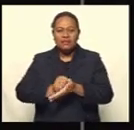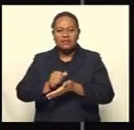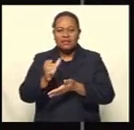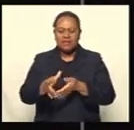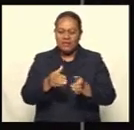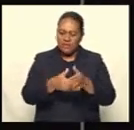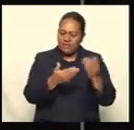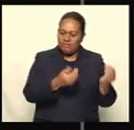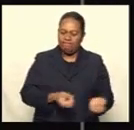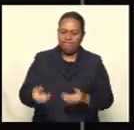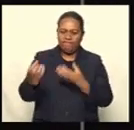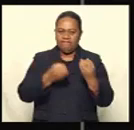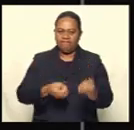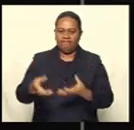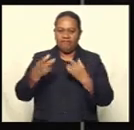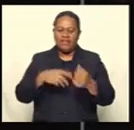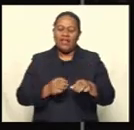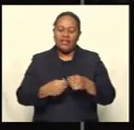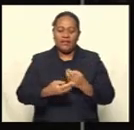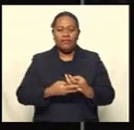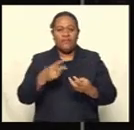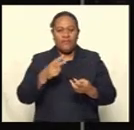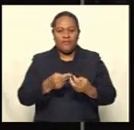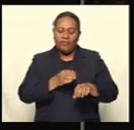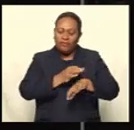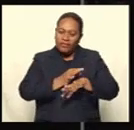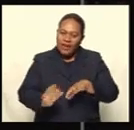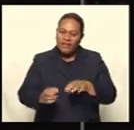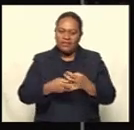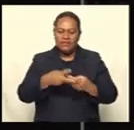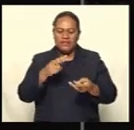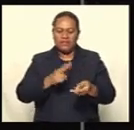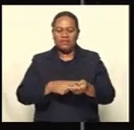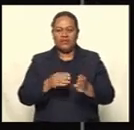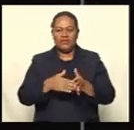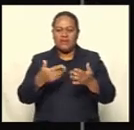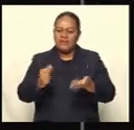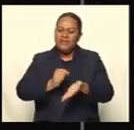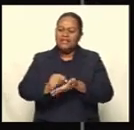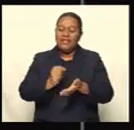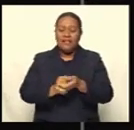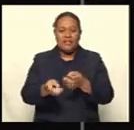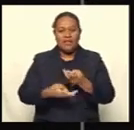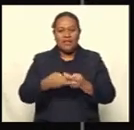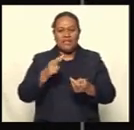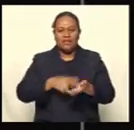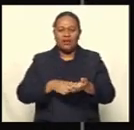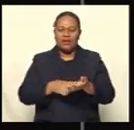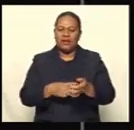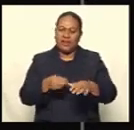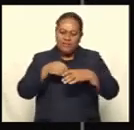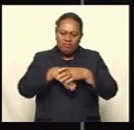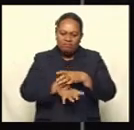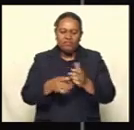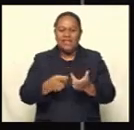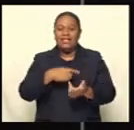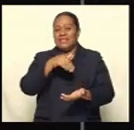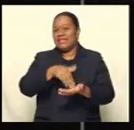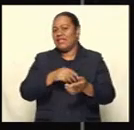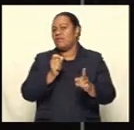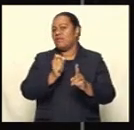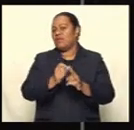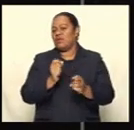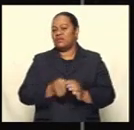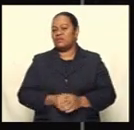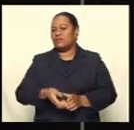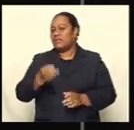with fresh produce. For 11 years, Loraini Rodobitu has been selling vegetables and root crops at the Center Point Market, and since